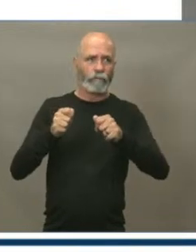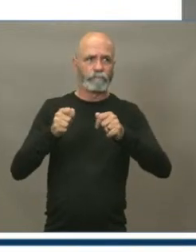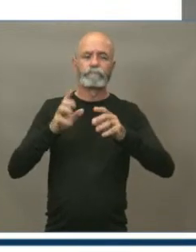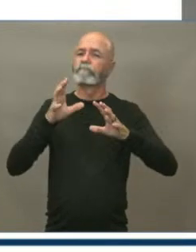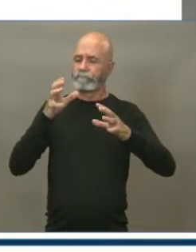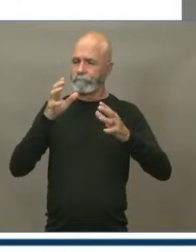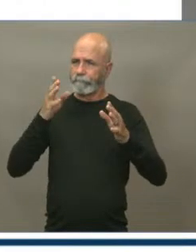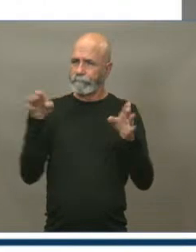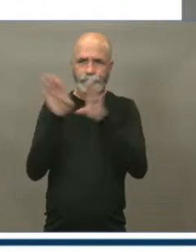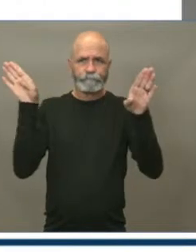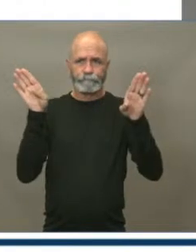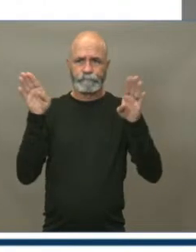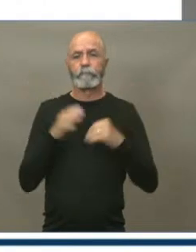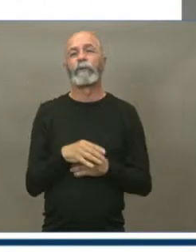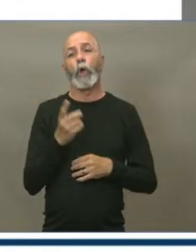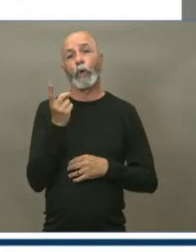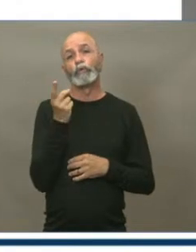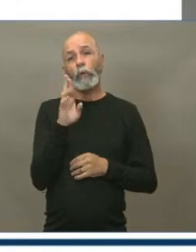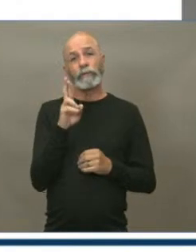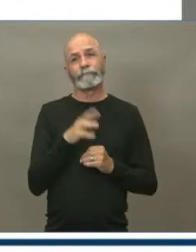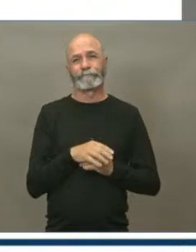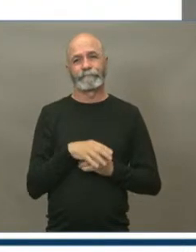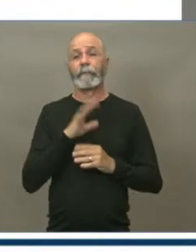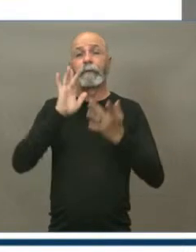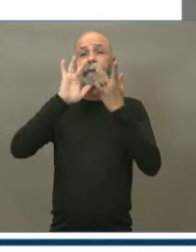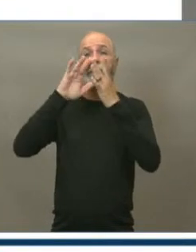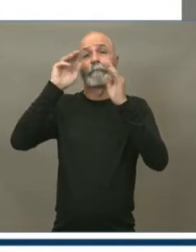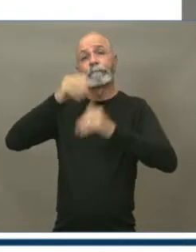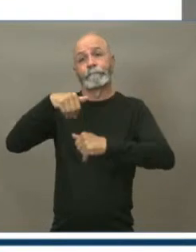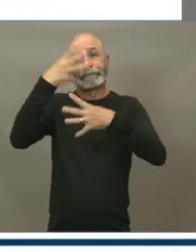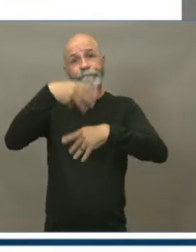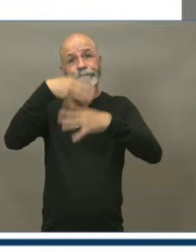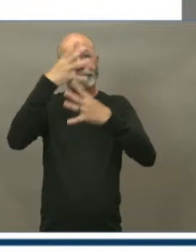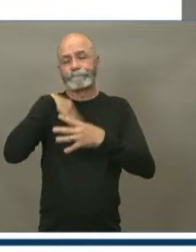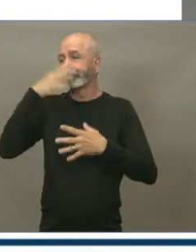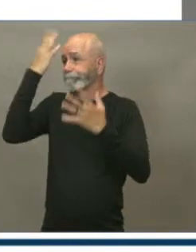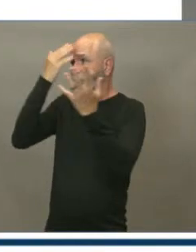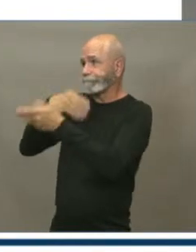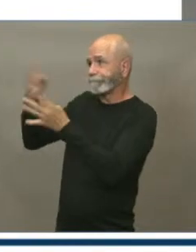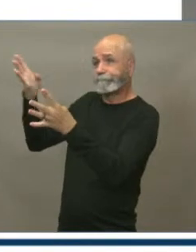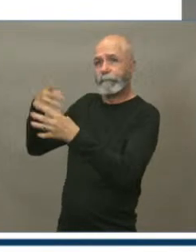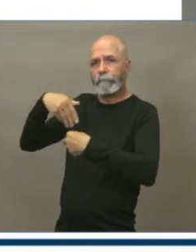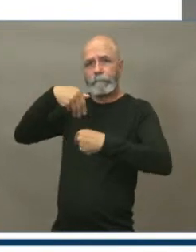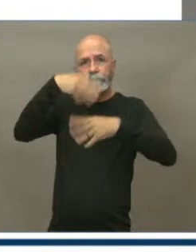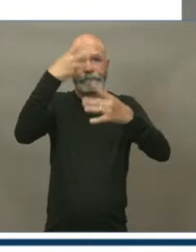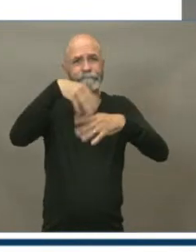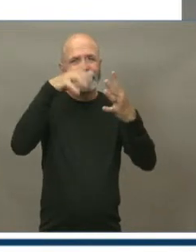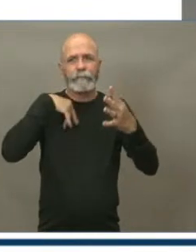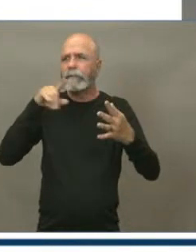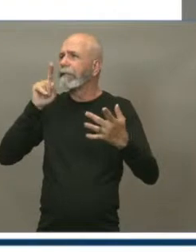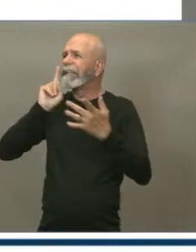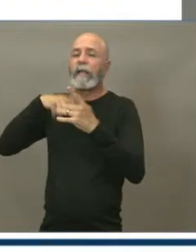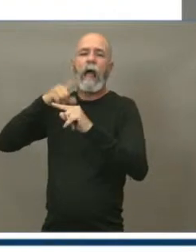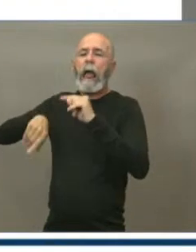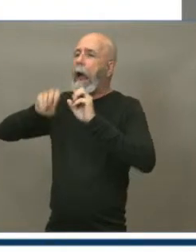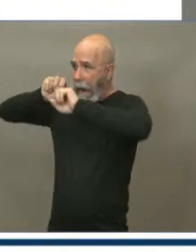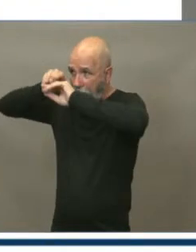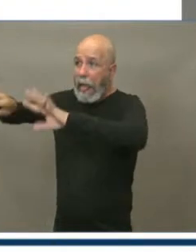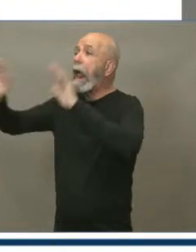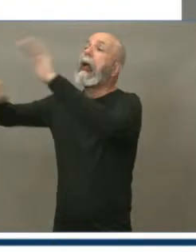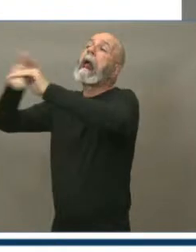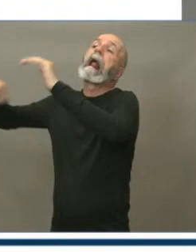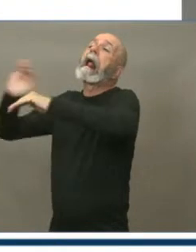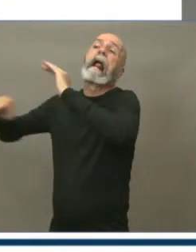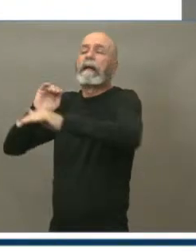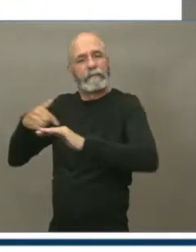are used when there's been a potential exposure for the public and we can't reach everybody. Some of those may also be workplaces, but